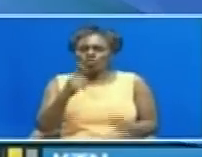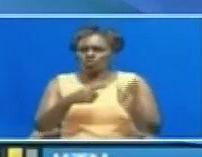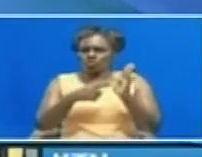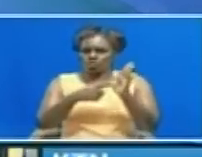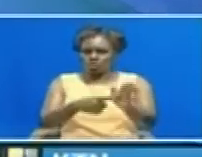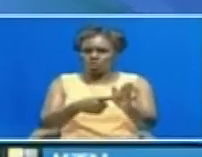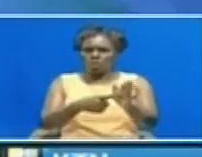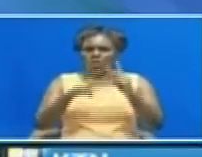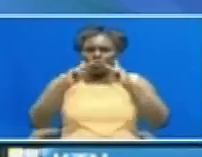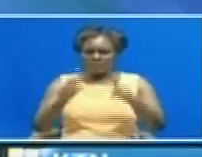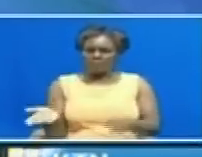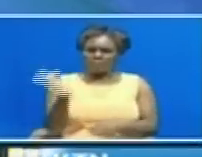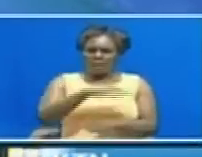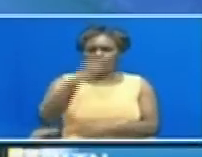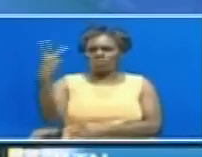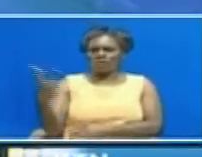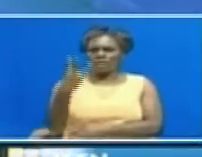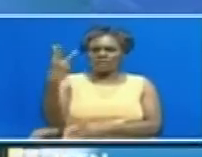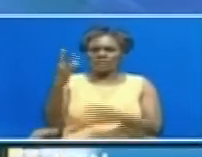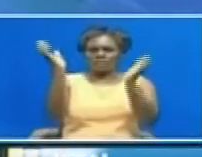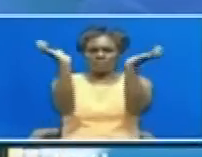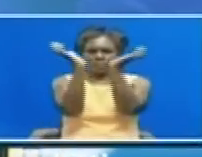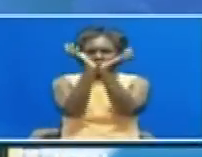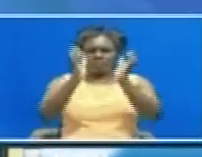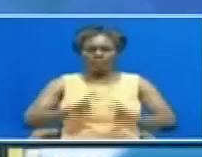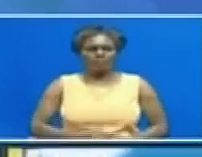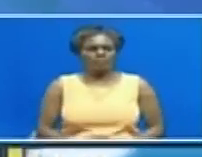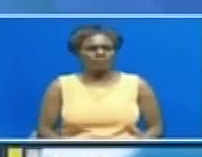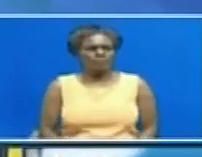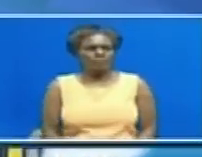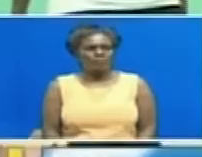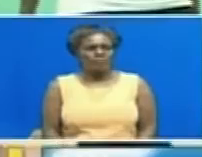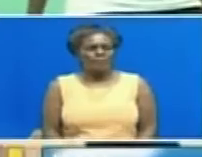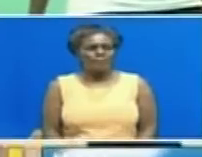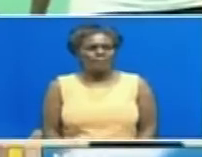Showpiece set to resume Wednesday at the Kasarani Indoor Arena.